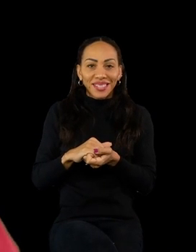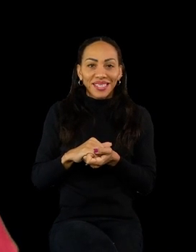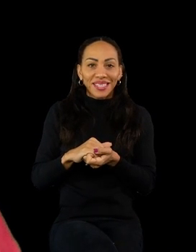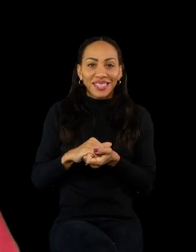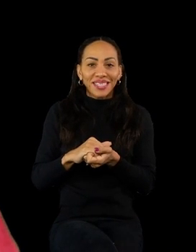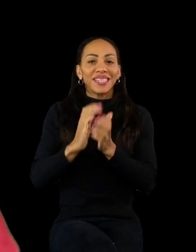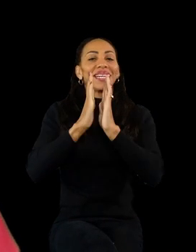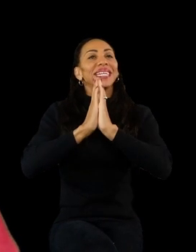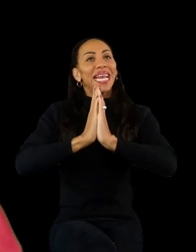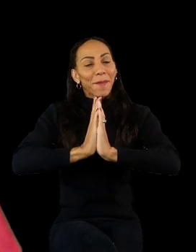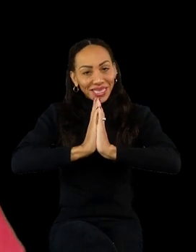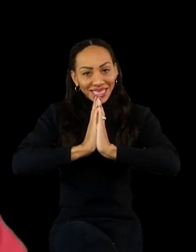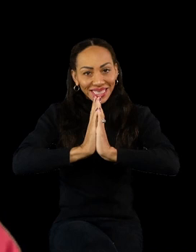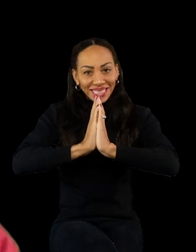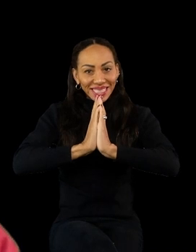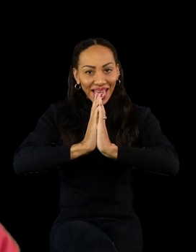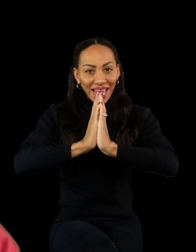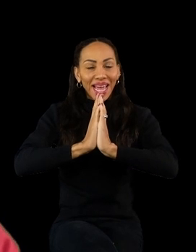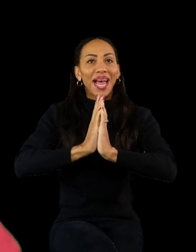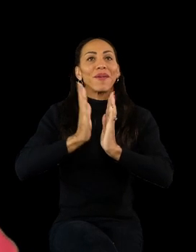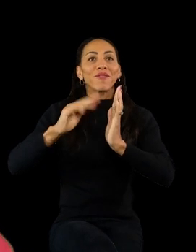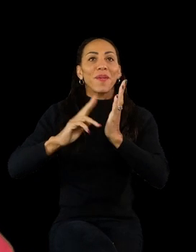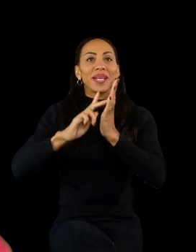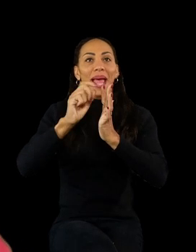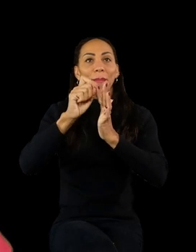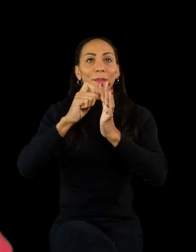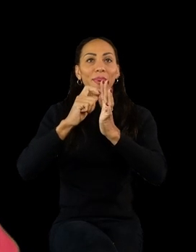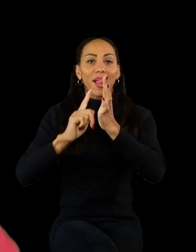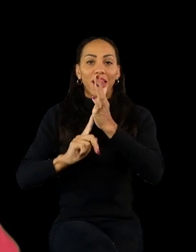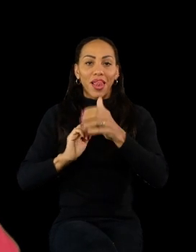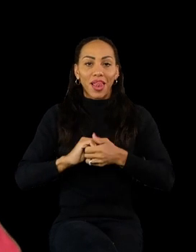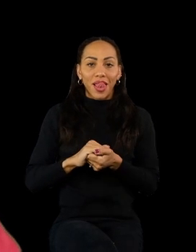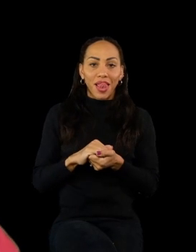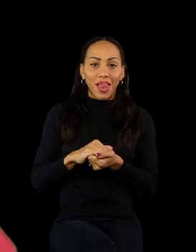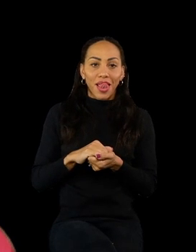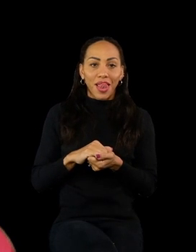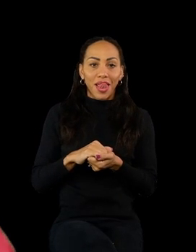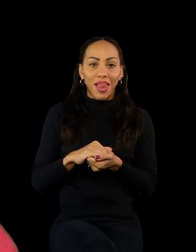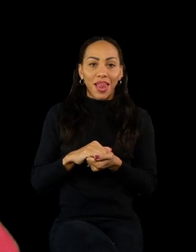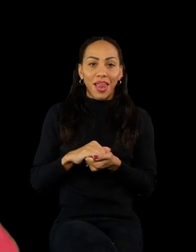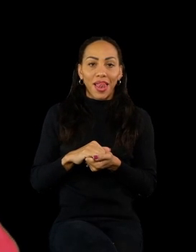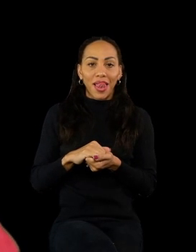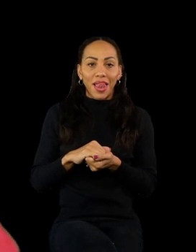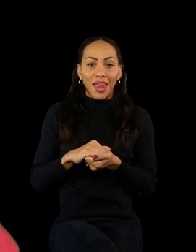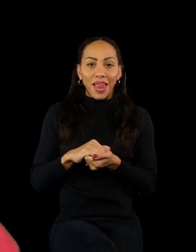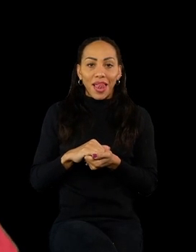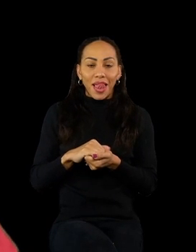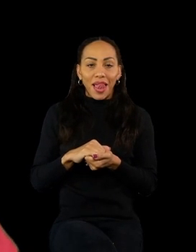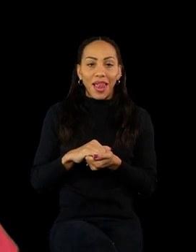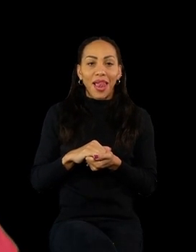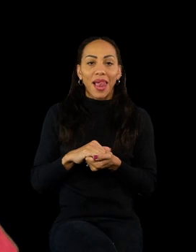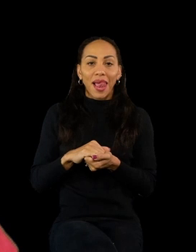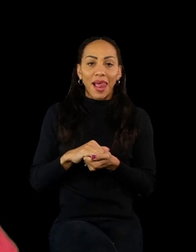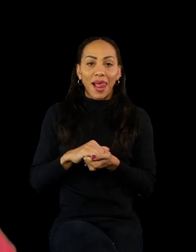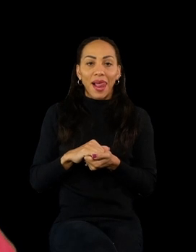It might be on. Hi, everybody. Namaste. I'm from Kathmandu, Nepal. And I work in